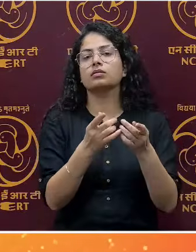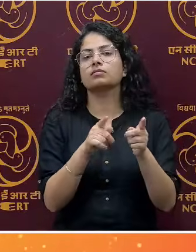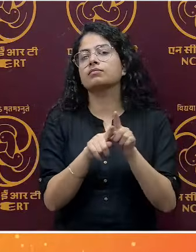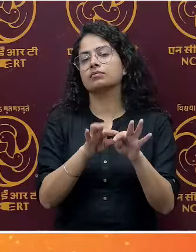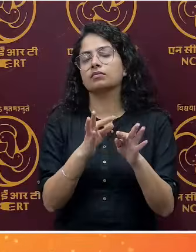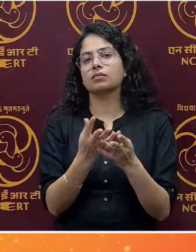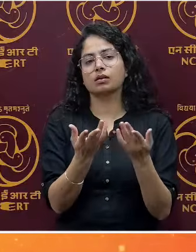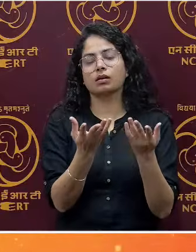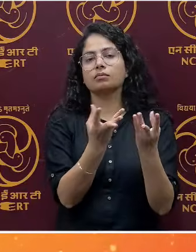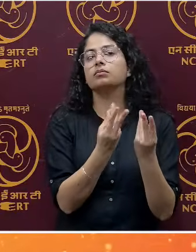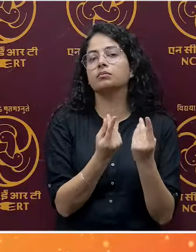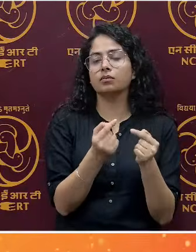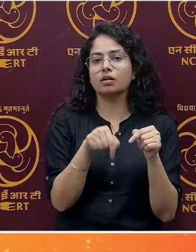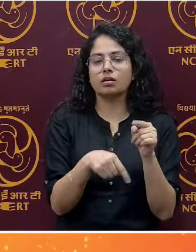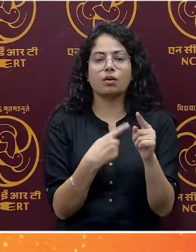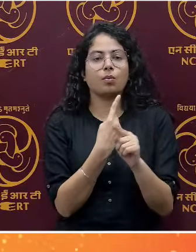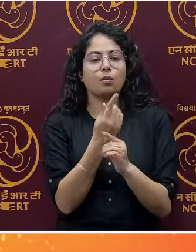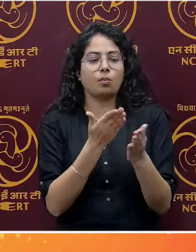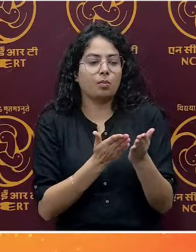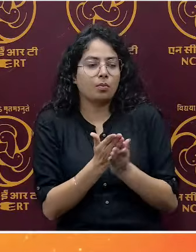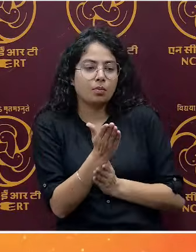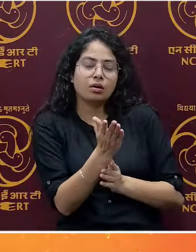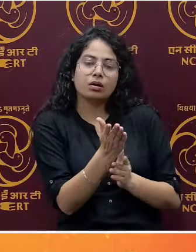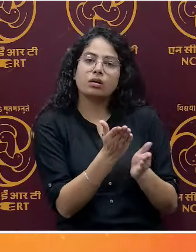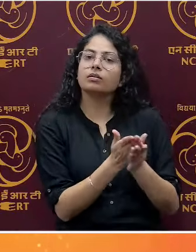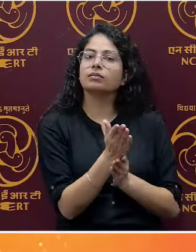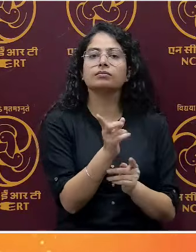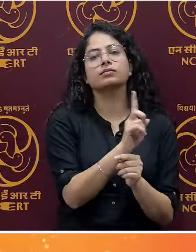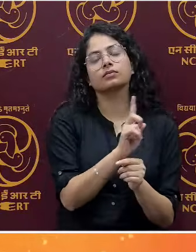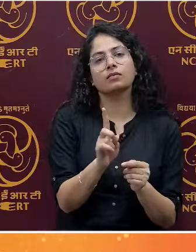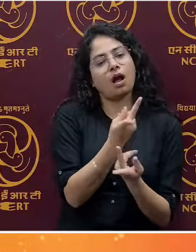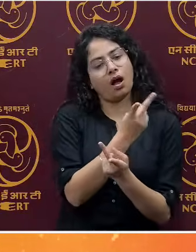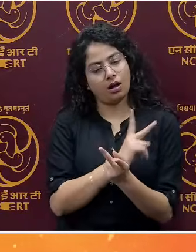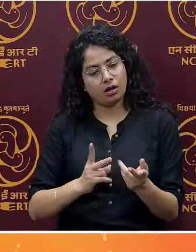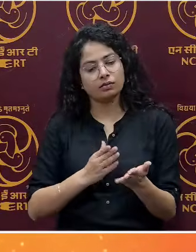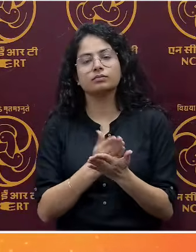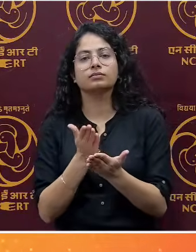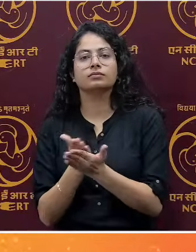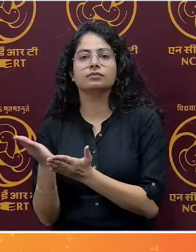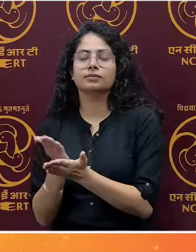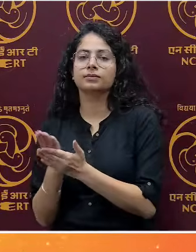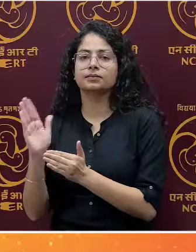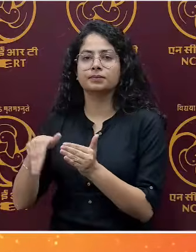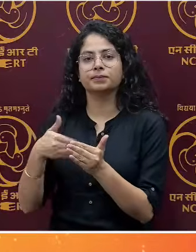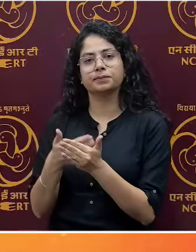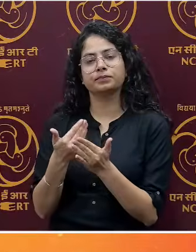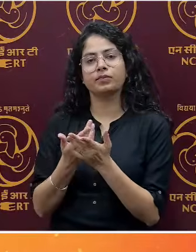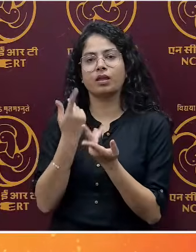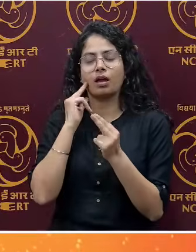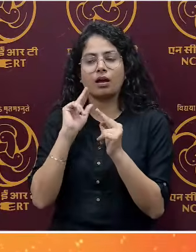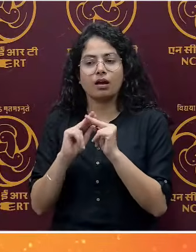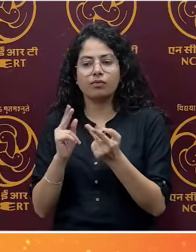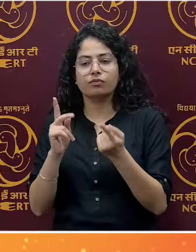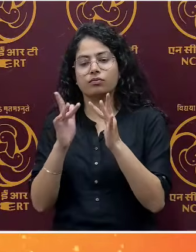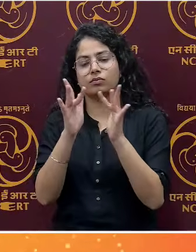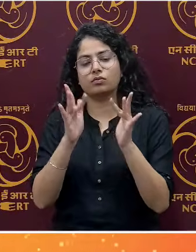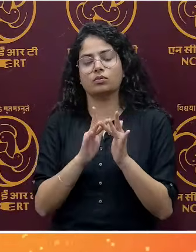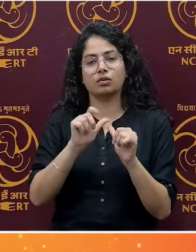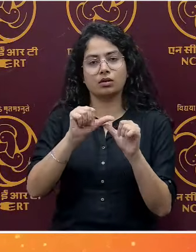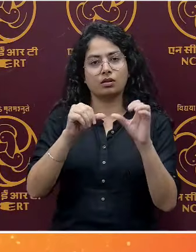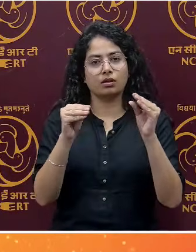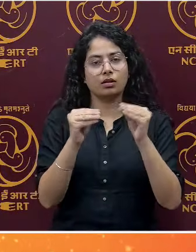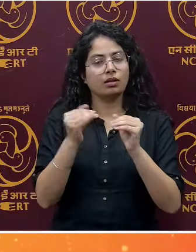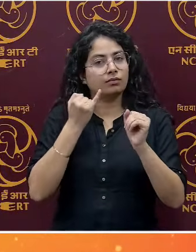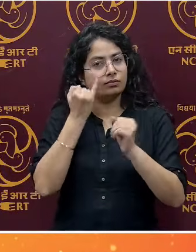there is not just one way of solve any problem. So whenever you take inspiration from virtual labs, take the